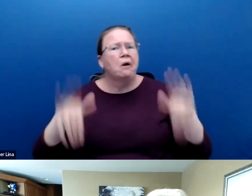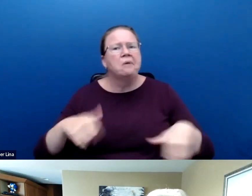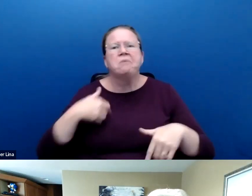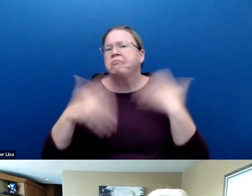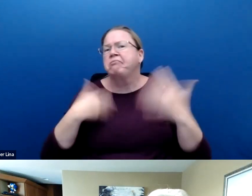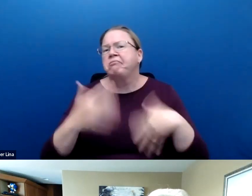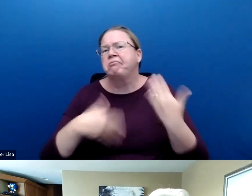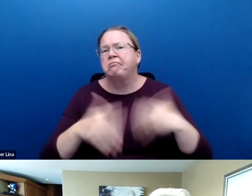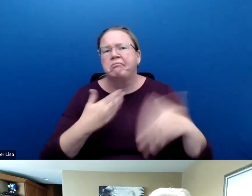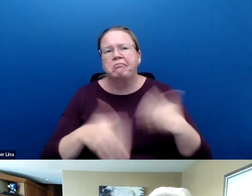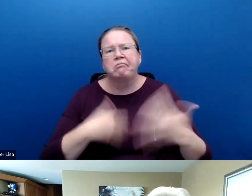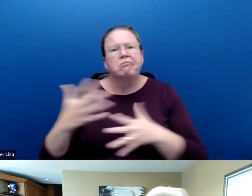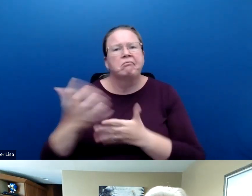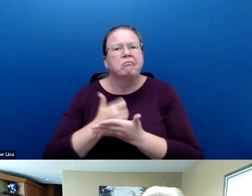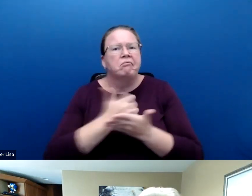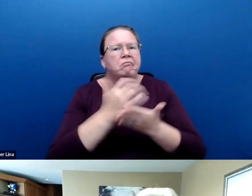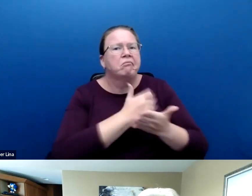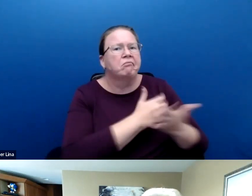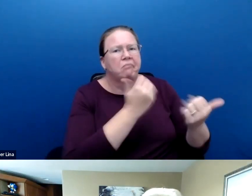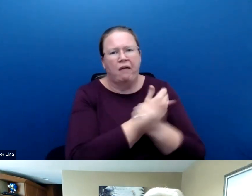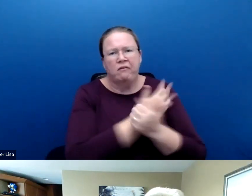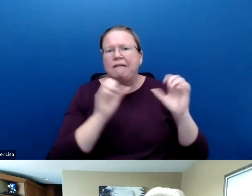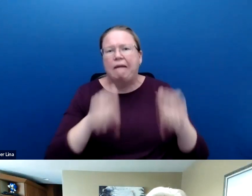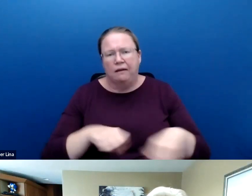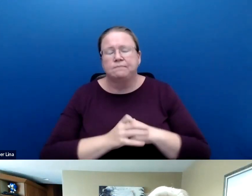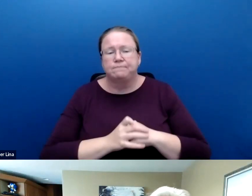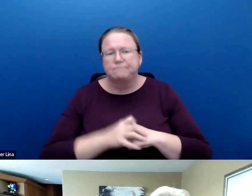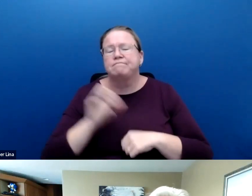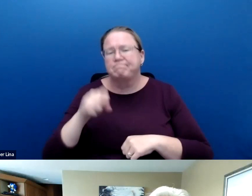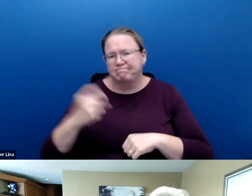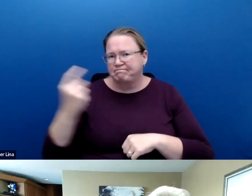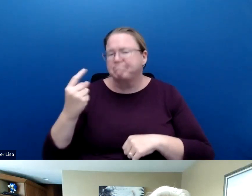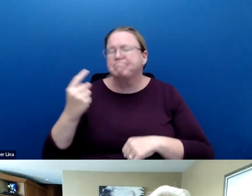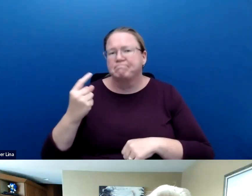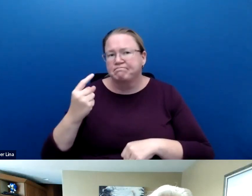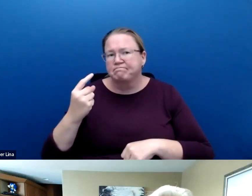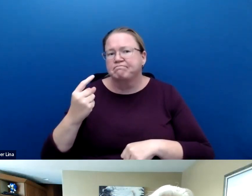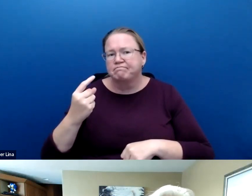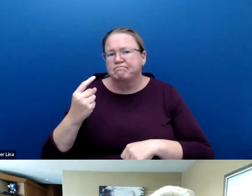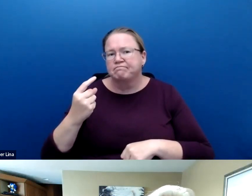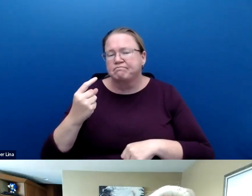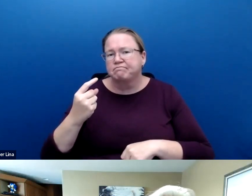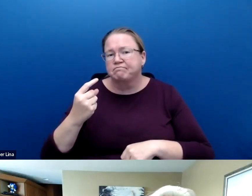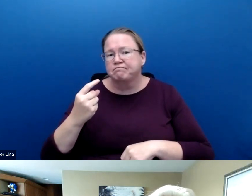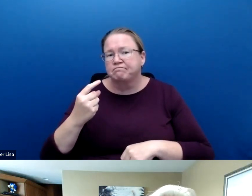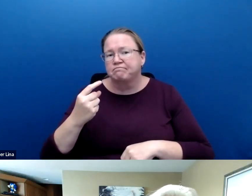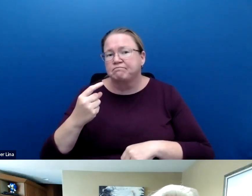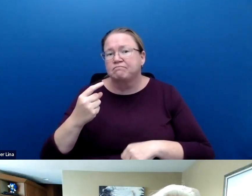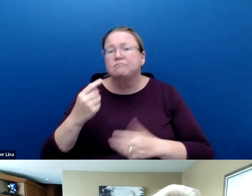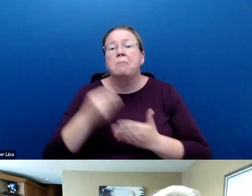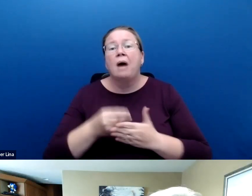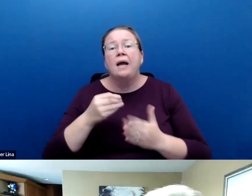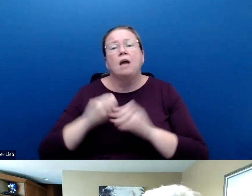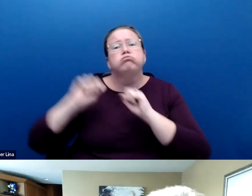just going to get and take as much as I can. And yeah, it's like somebody has thrown baskets of money out